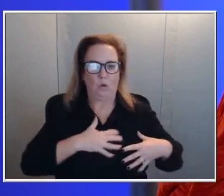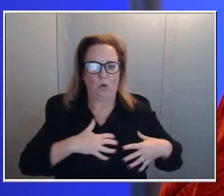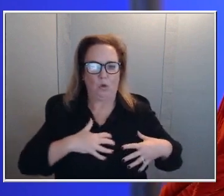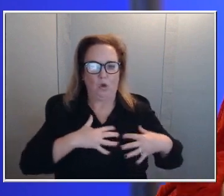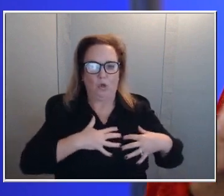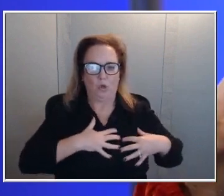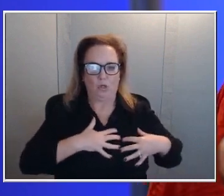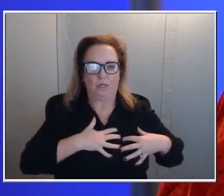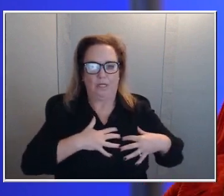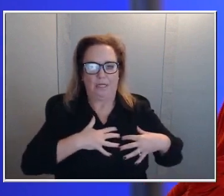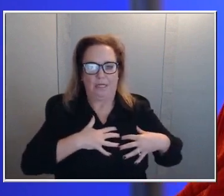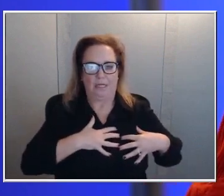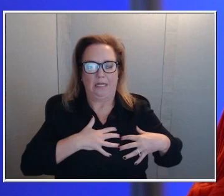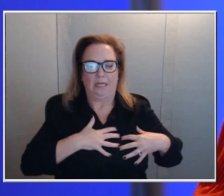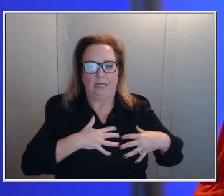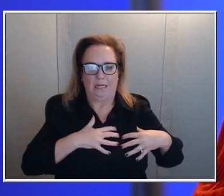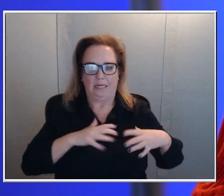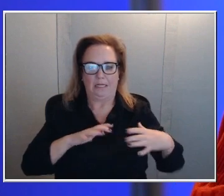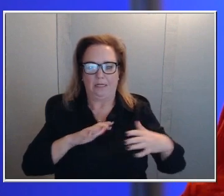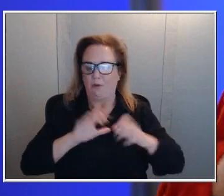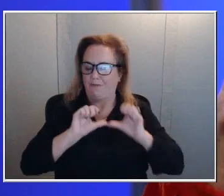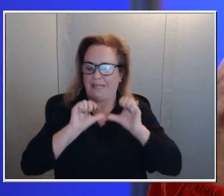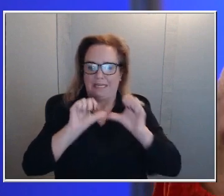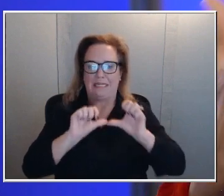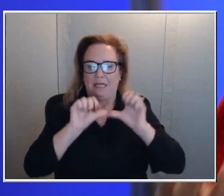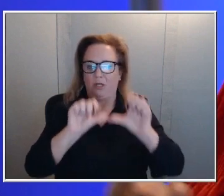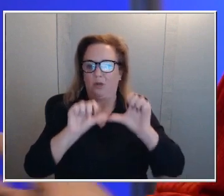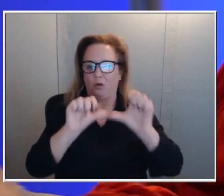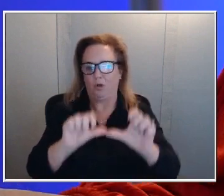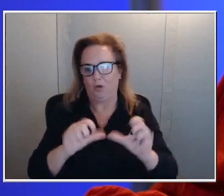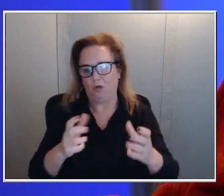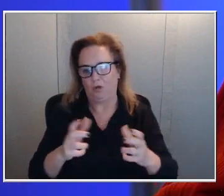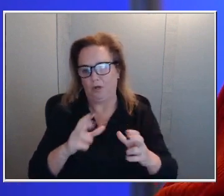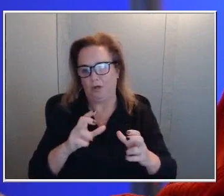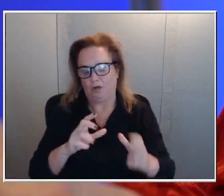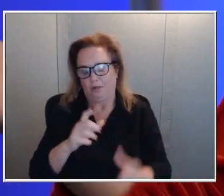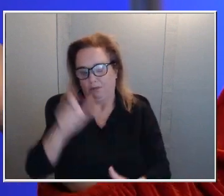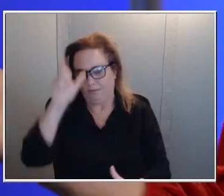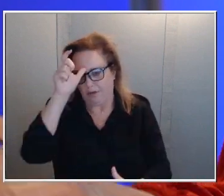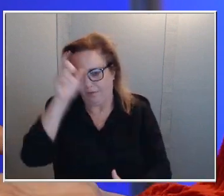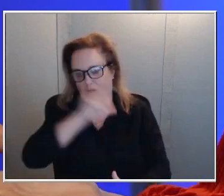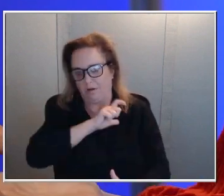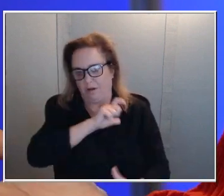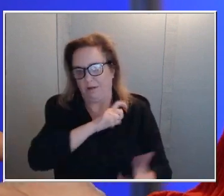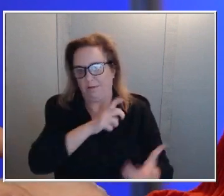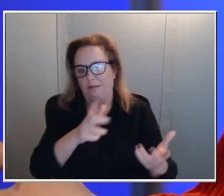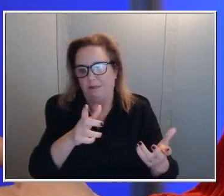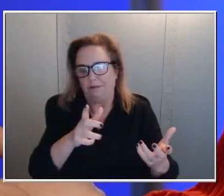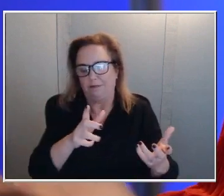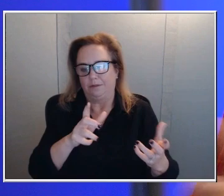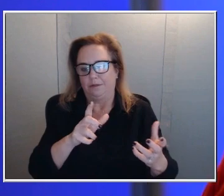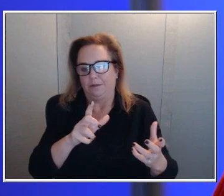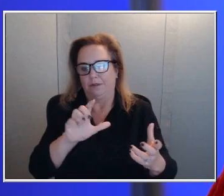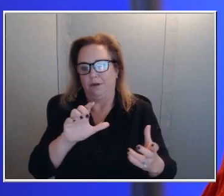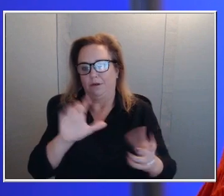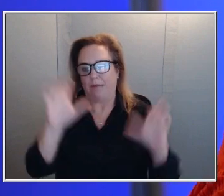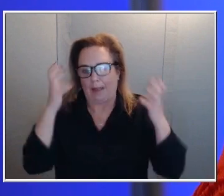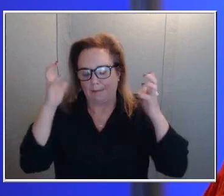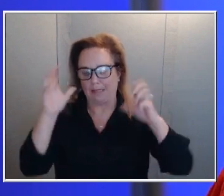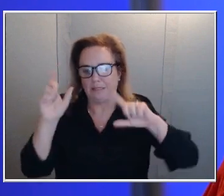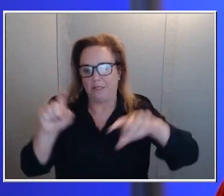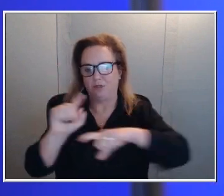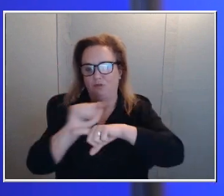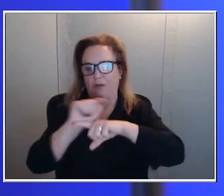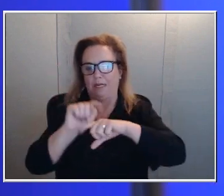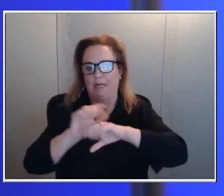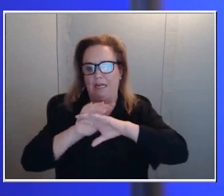it's ideal and you must continue. So a responder now hands-on CPR trained are asked to give at